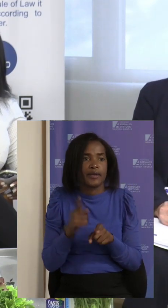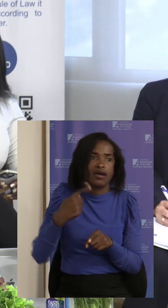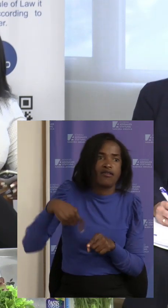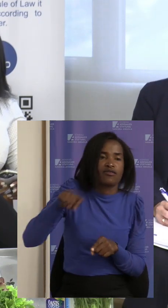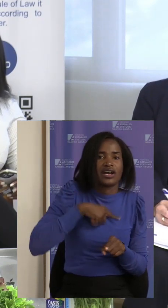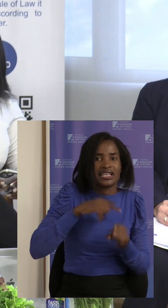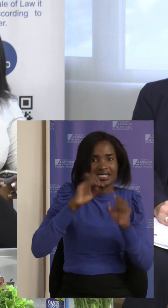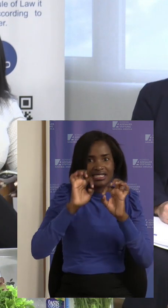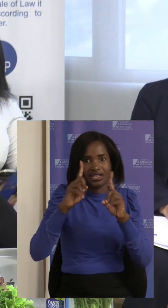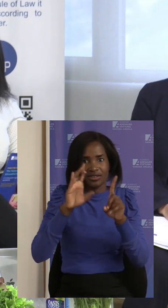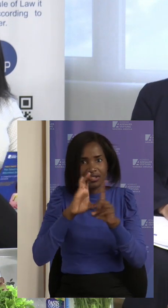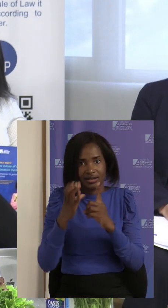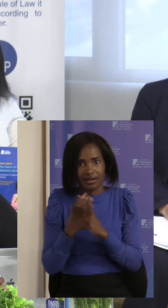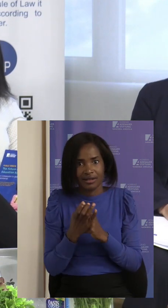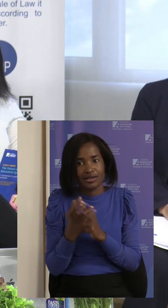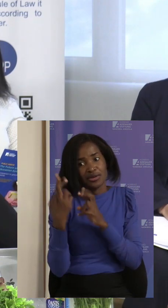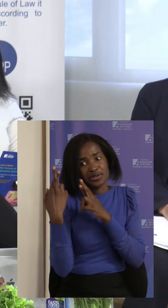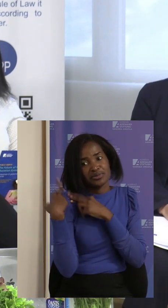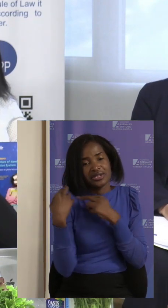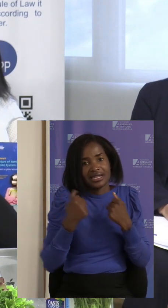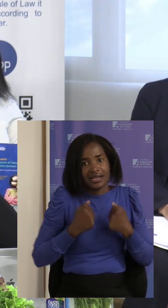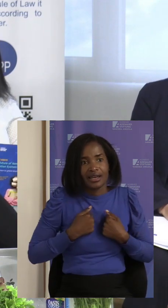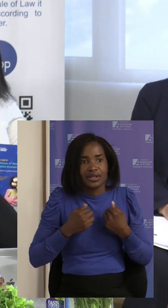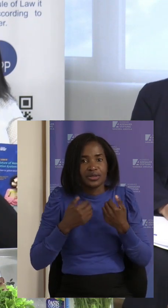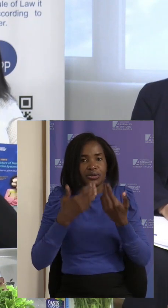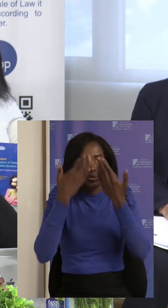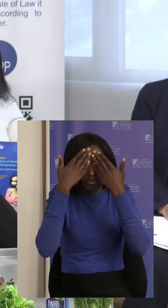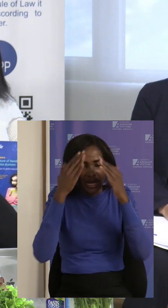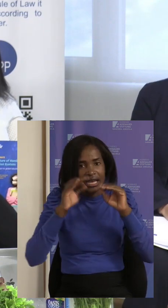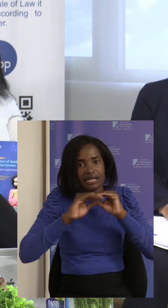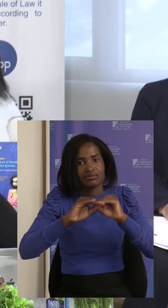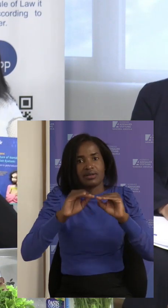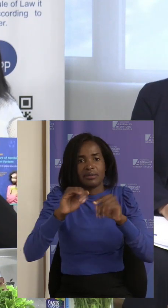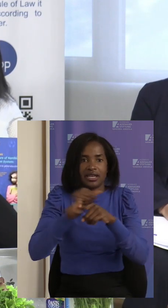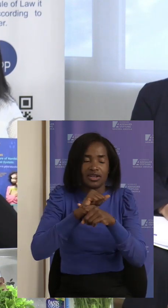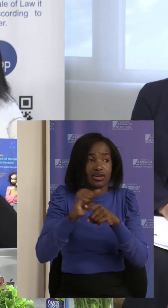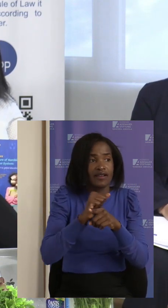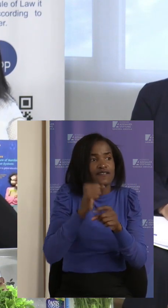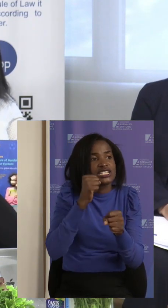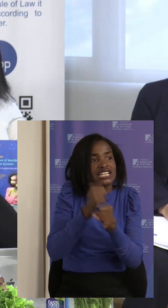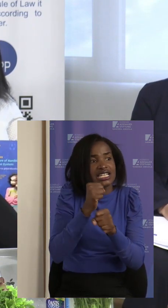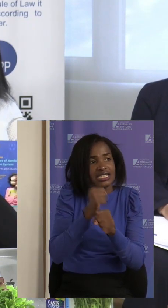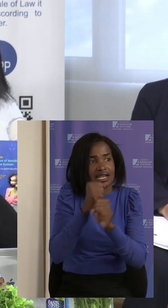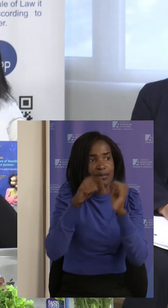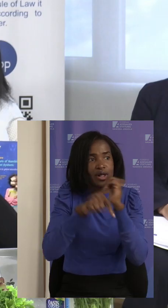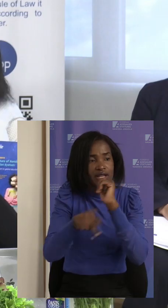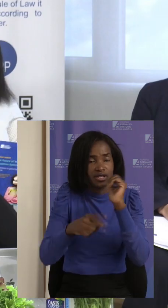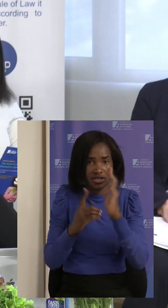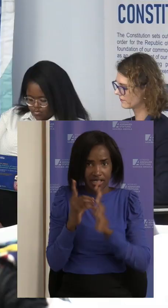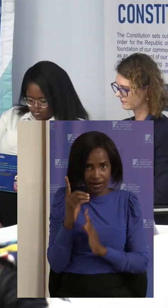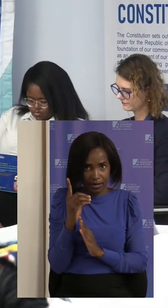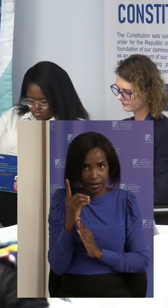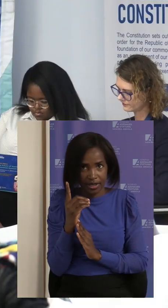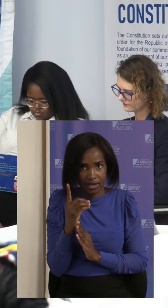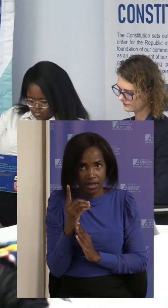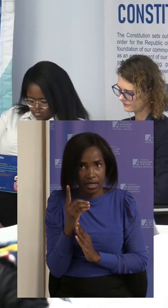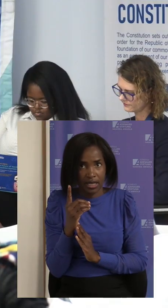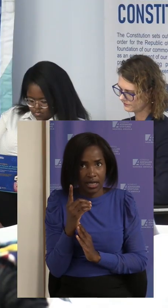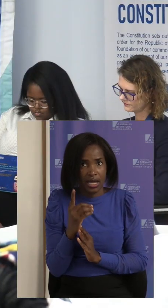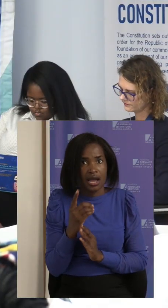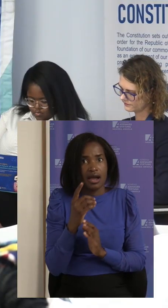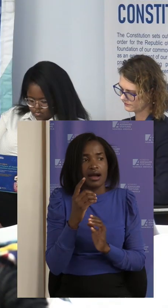and culture, it is our mandate to educate and train for sustainable national development and arts